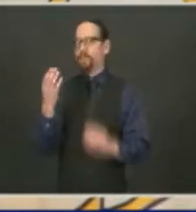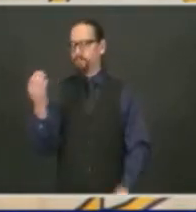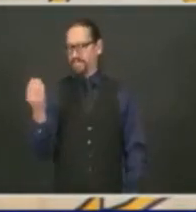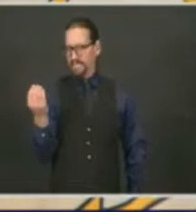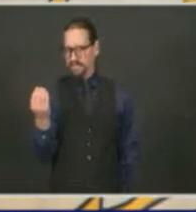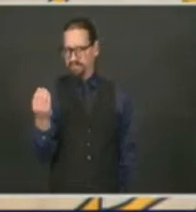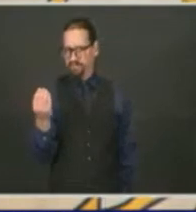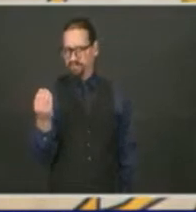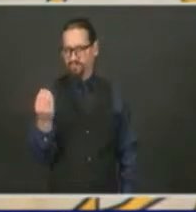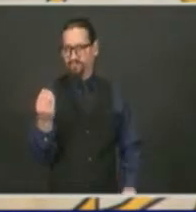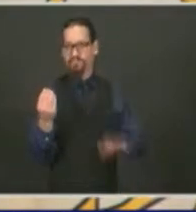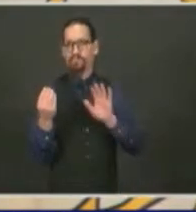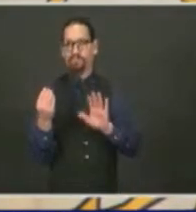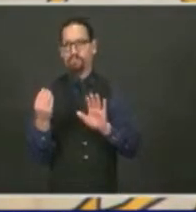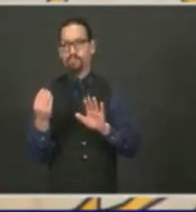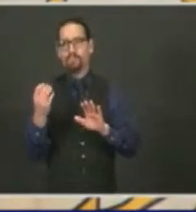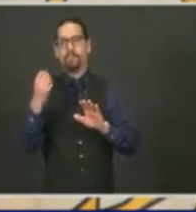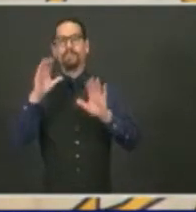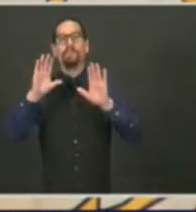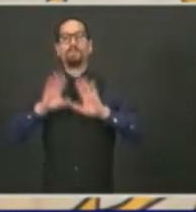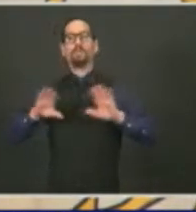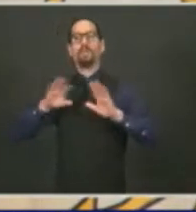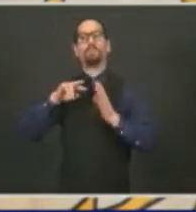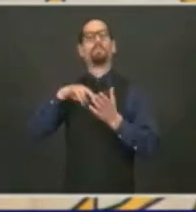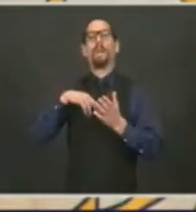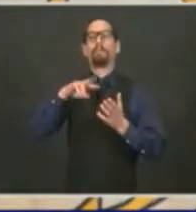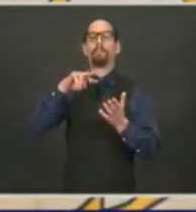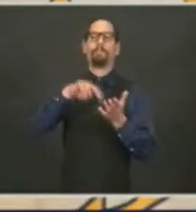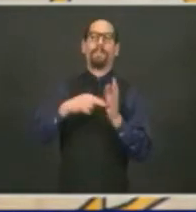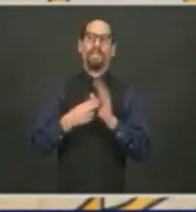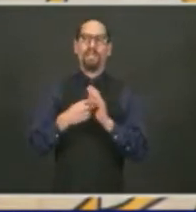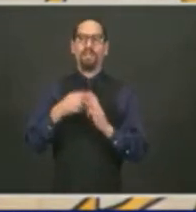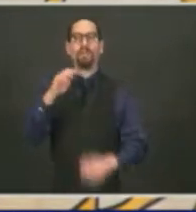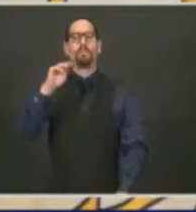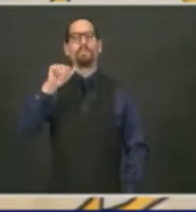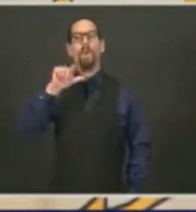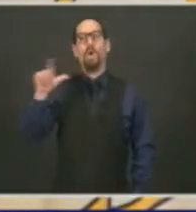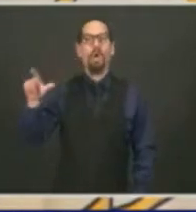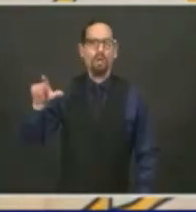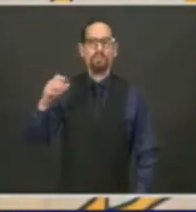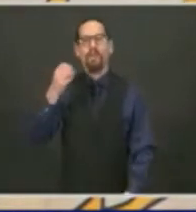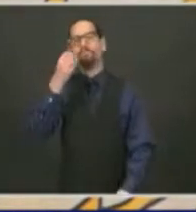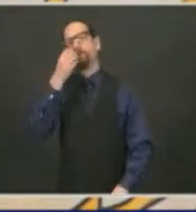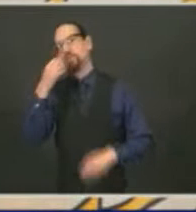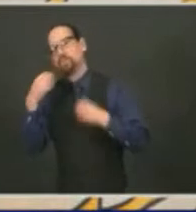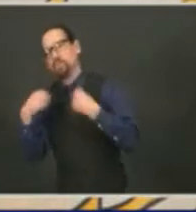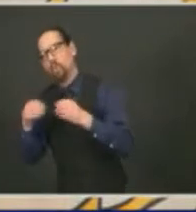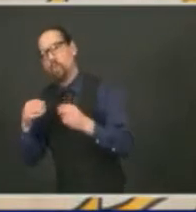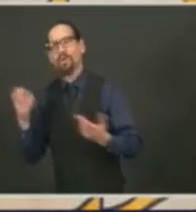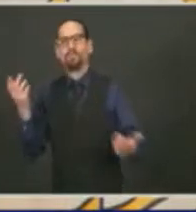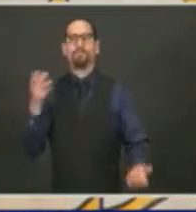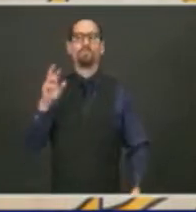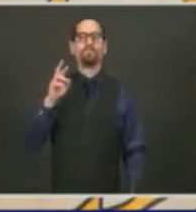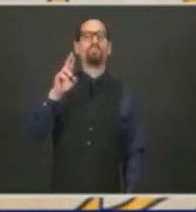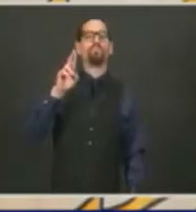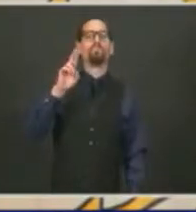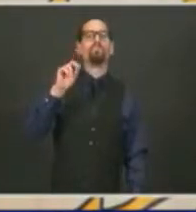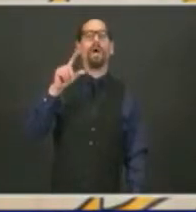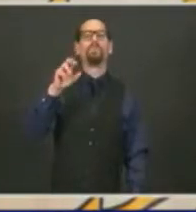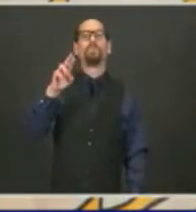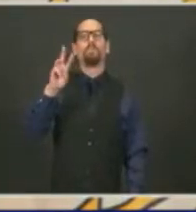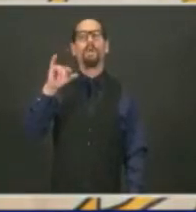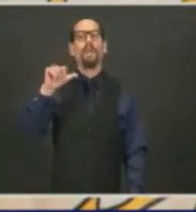When I was saying Sunday, I was referring to malls, grocery stores, Roger Williams